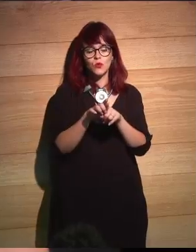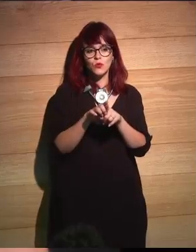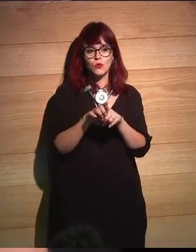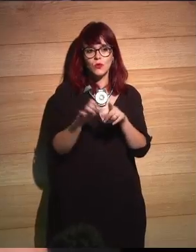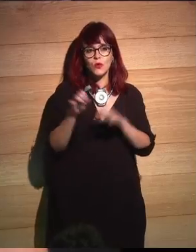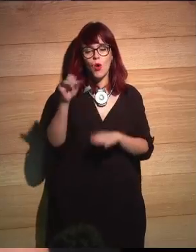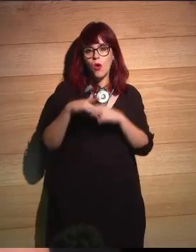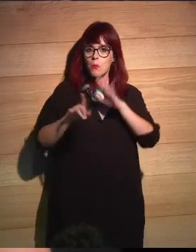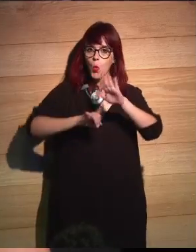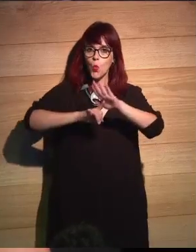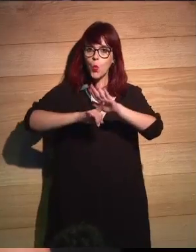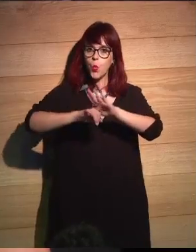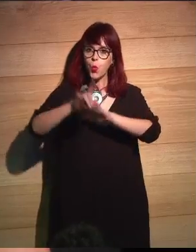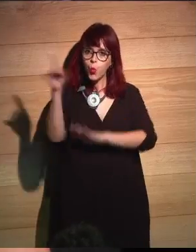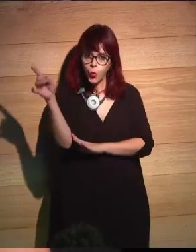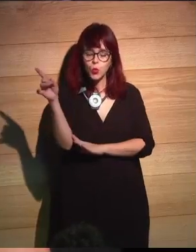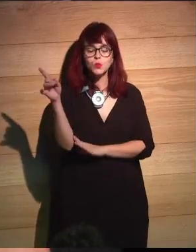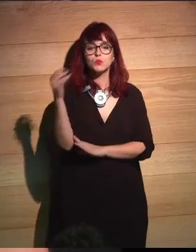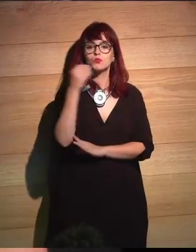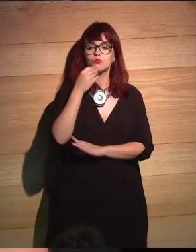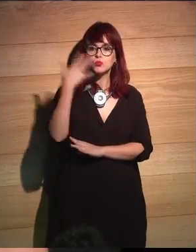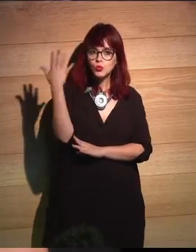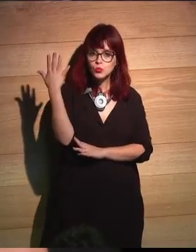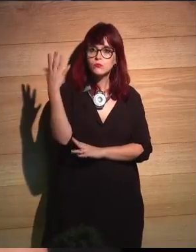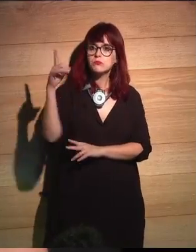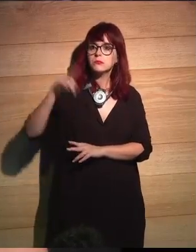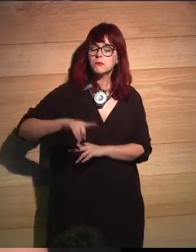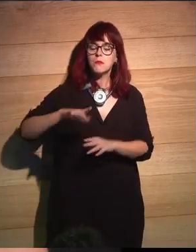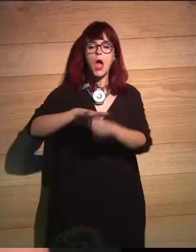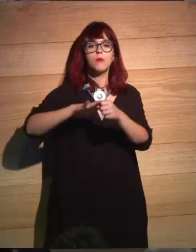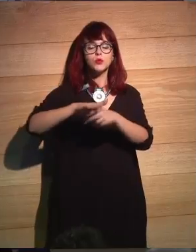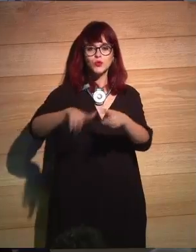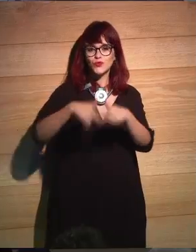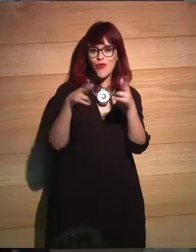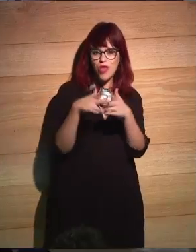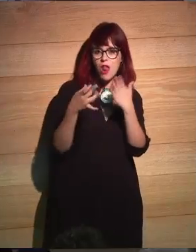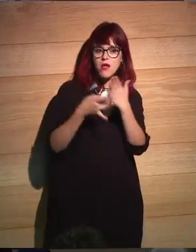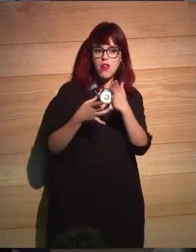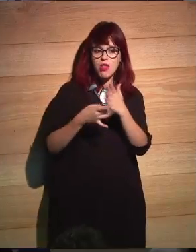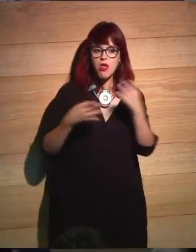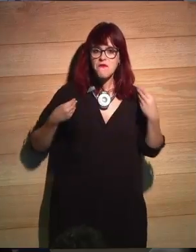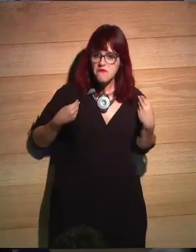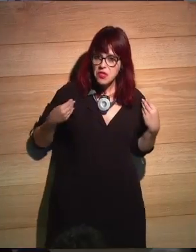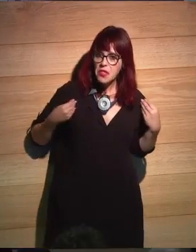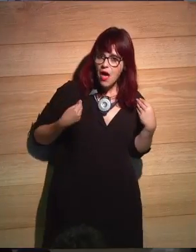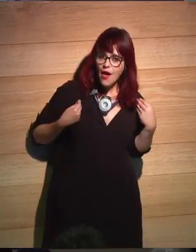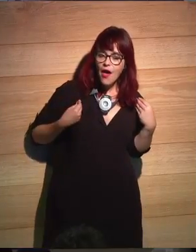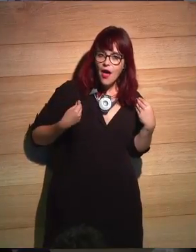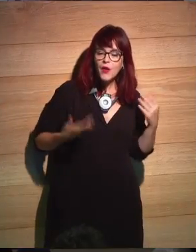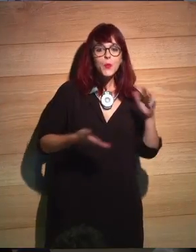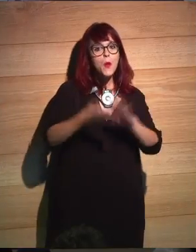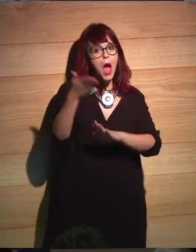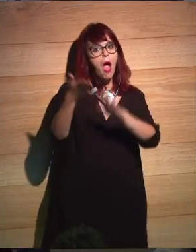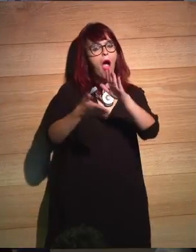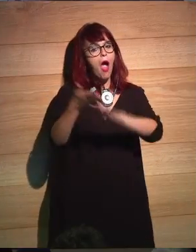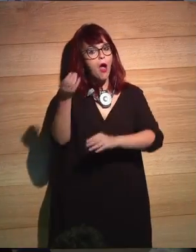the social standards, and the standard of living was gradually raised after the